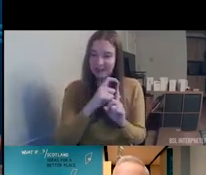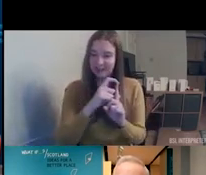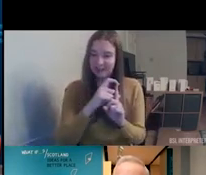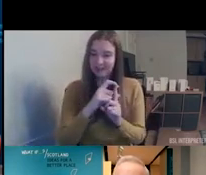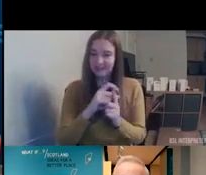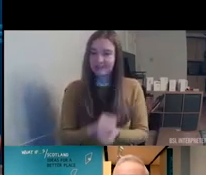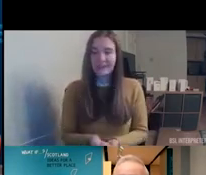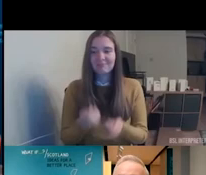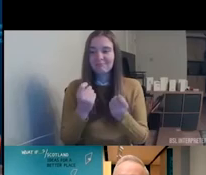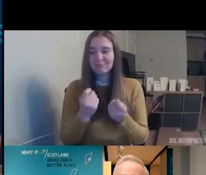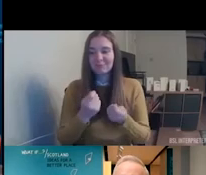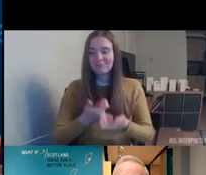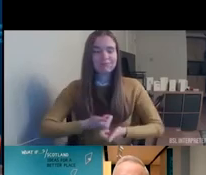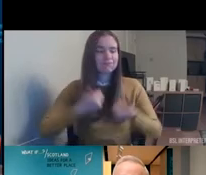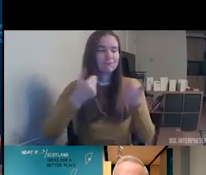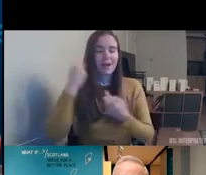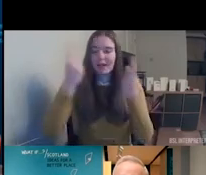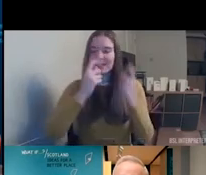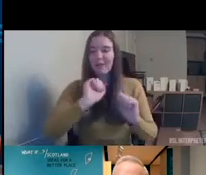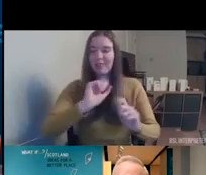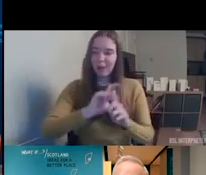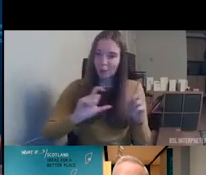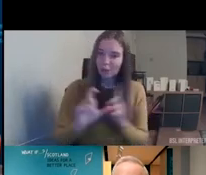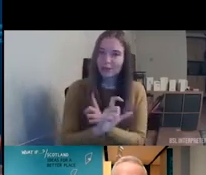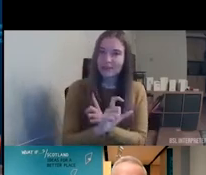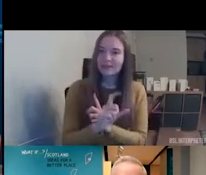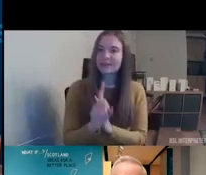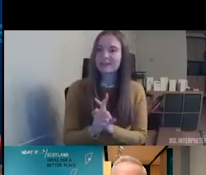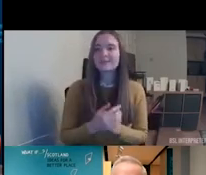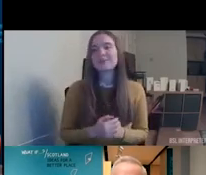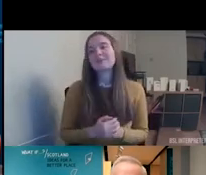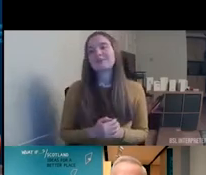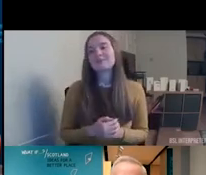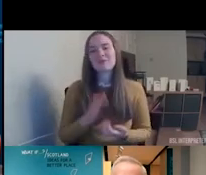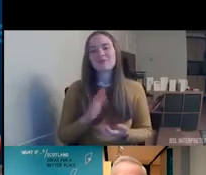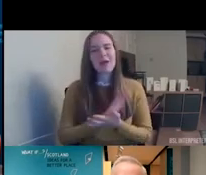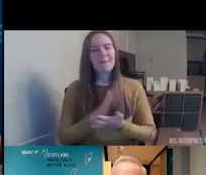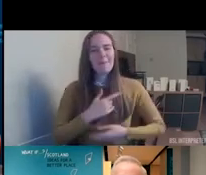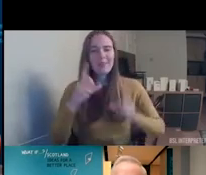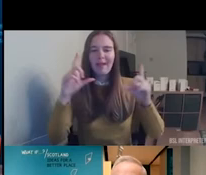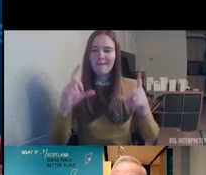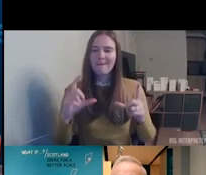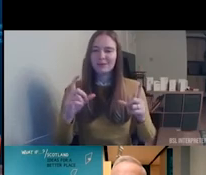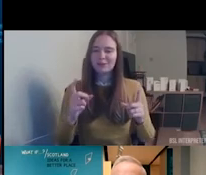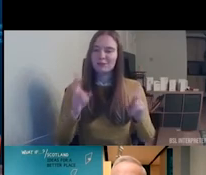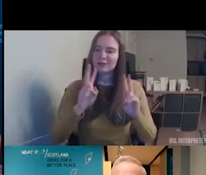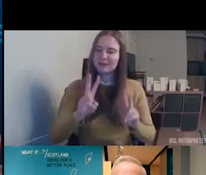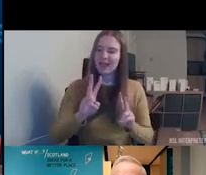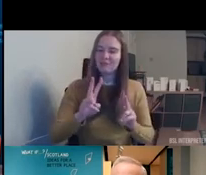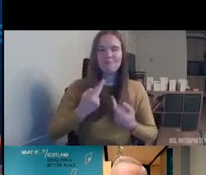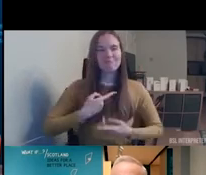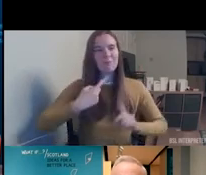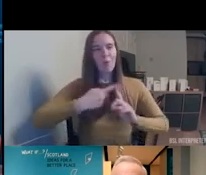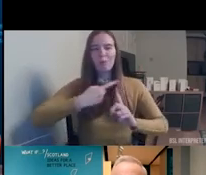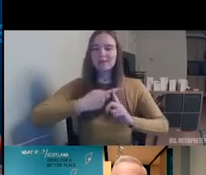ideas for their own community. And I really enjoy this image because there's a tremendous sense of optimism about it. And